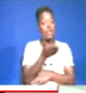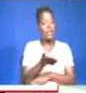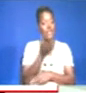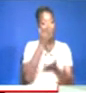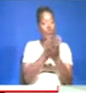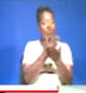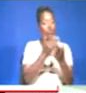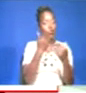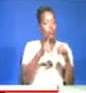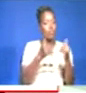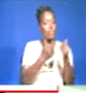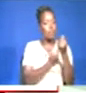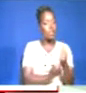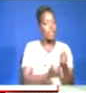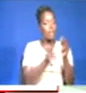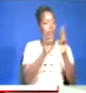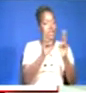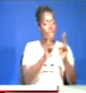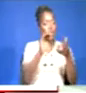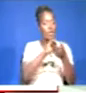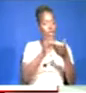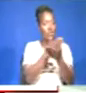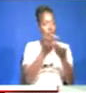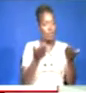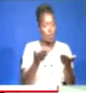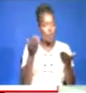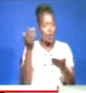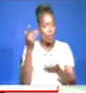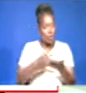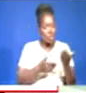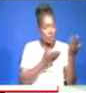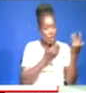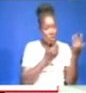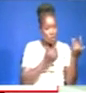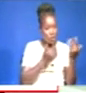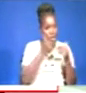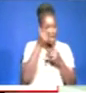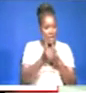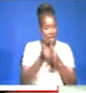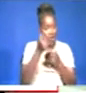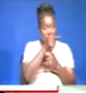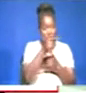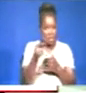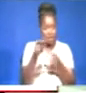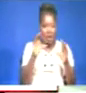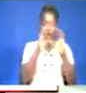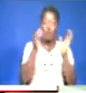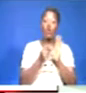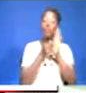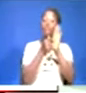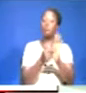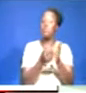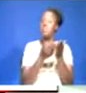partner. And we are ready to engage with you. What are your expectations ahead of that global showpiece